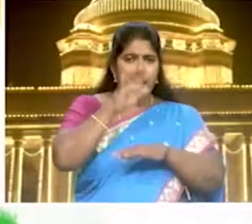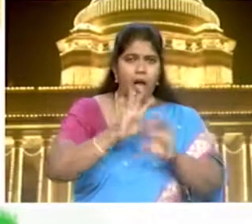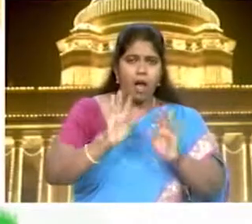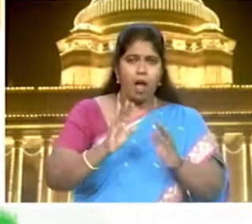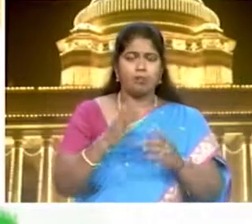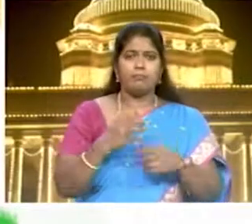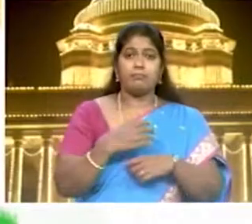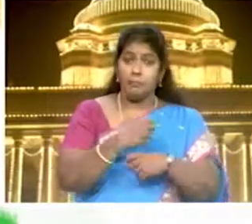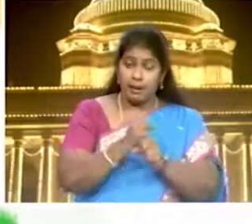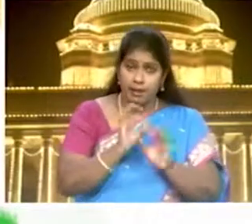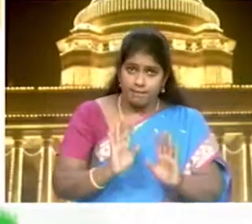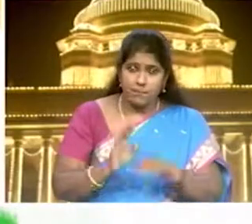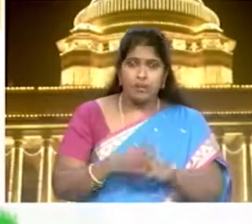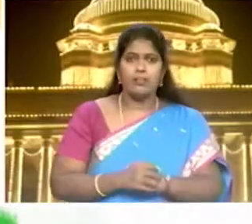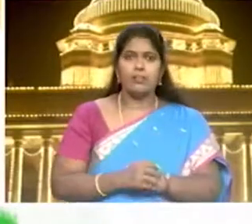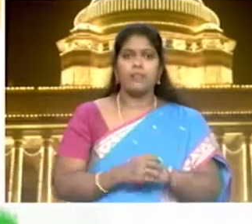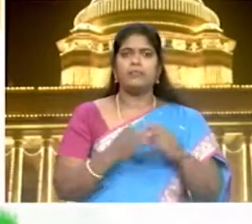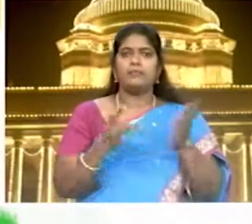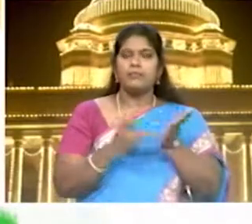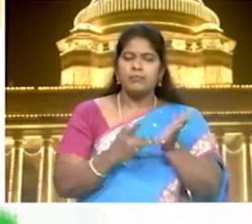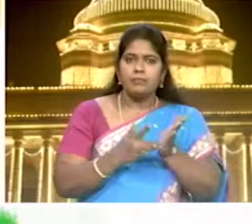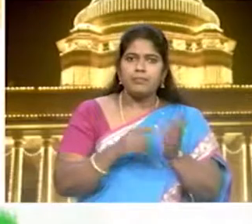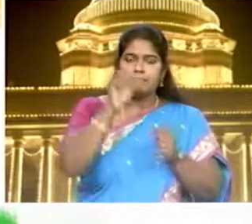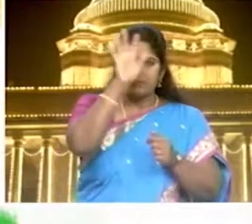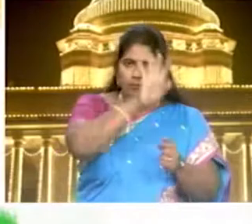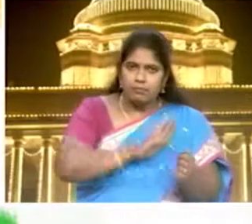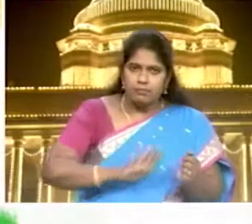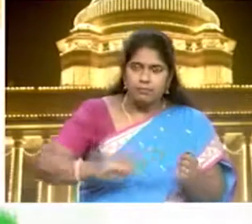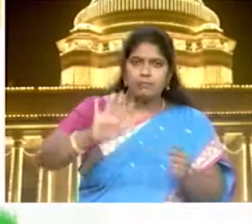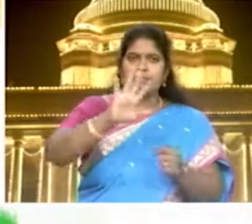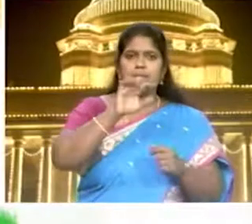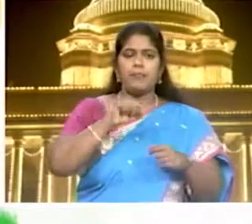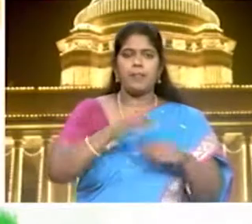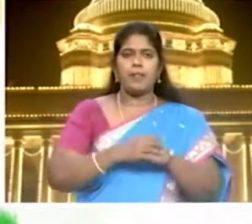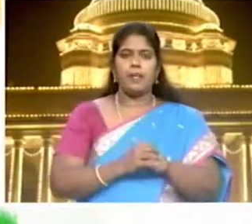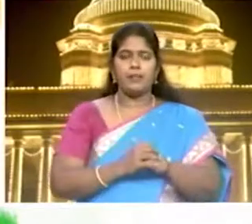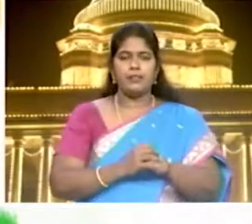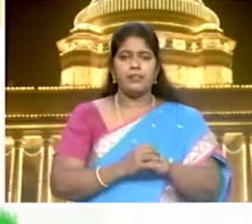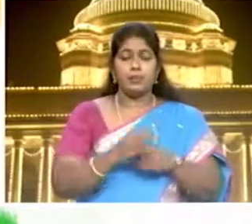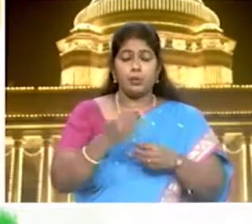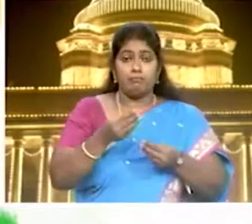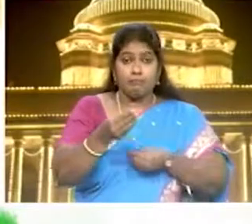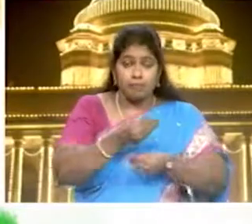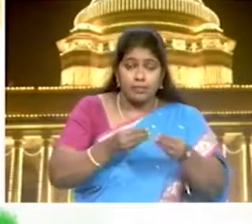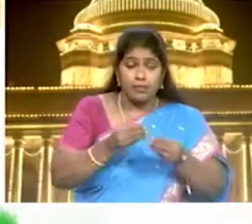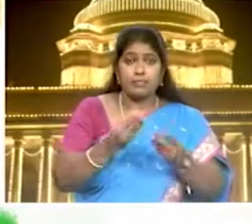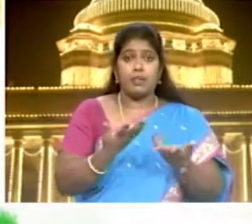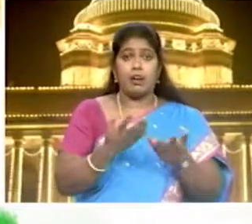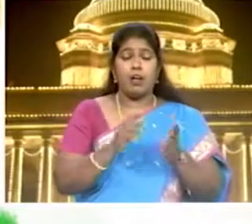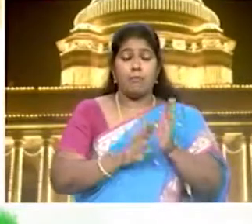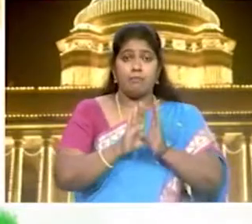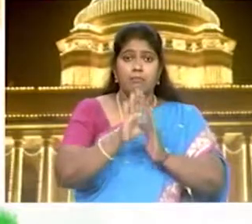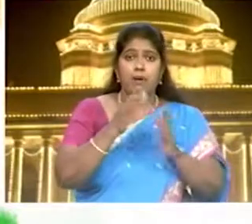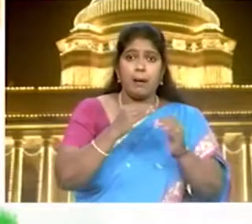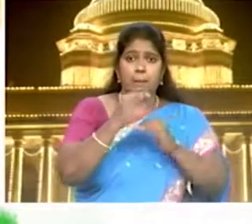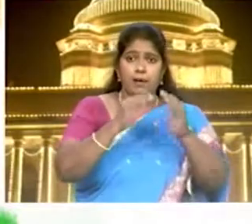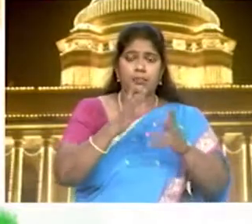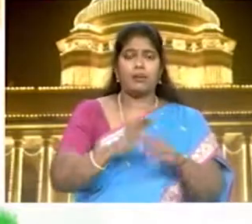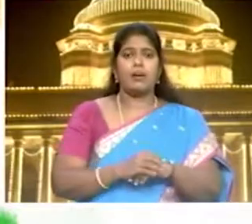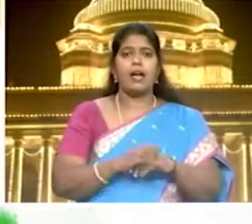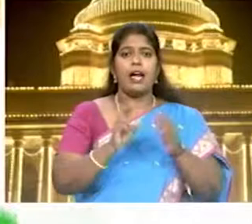is creating the bedrock of a knowledge economy. The National Education Policy is aimed